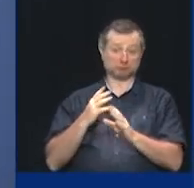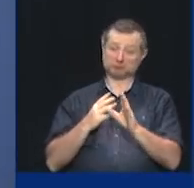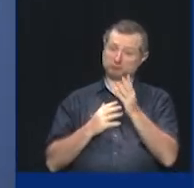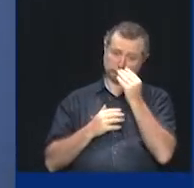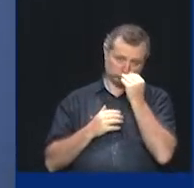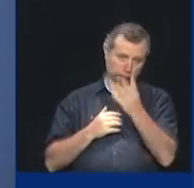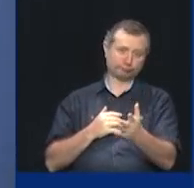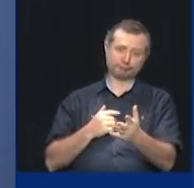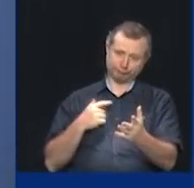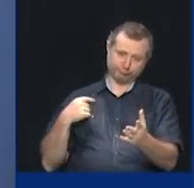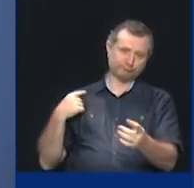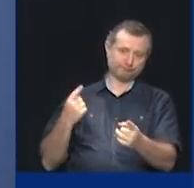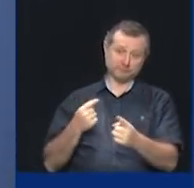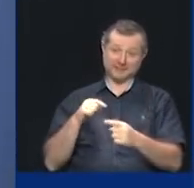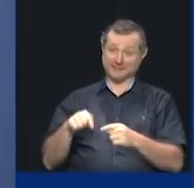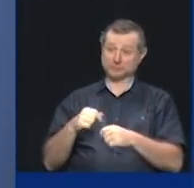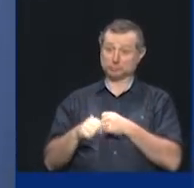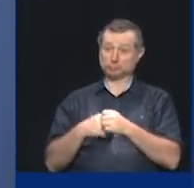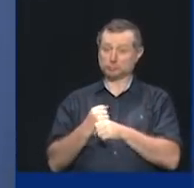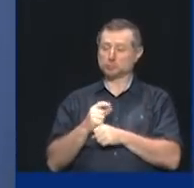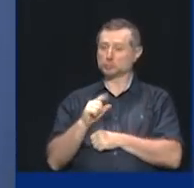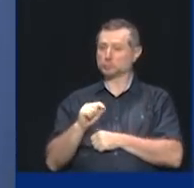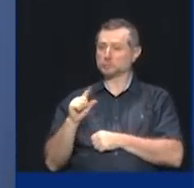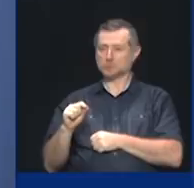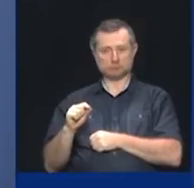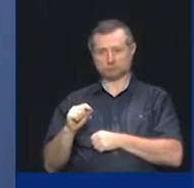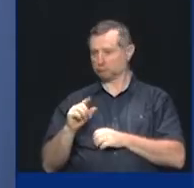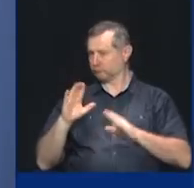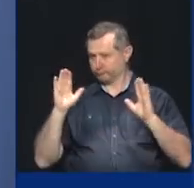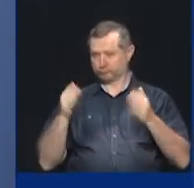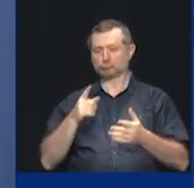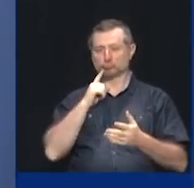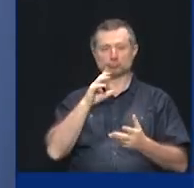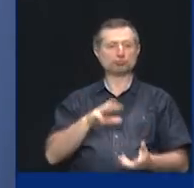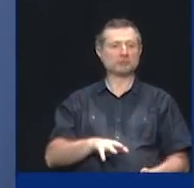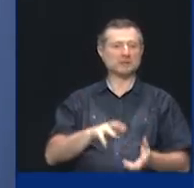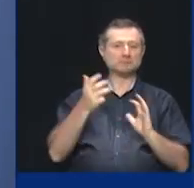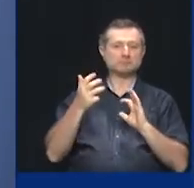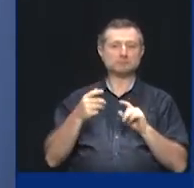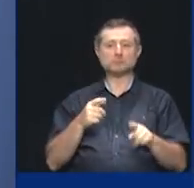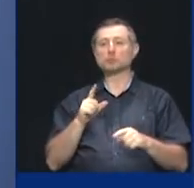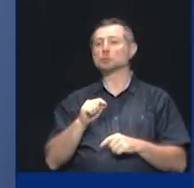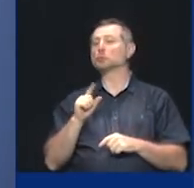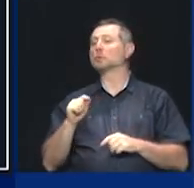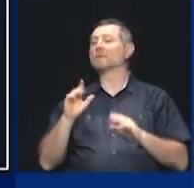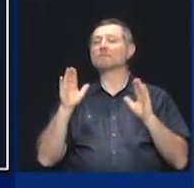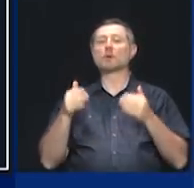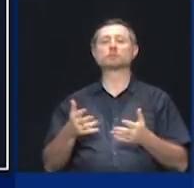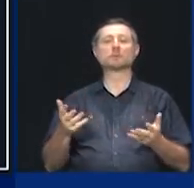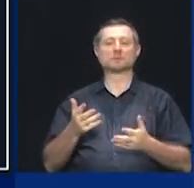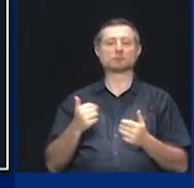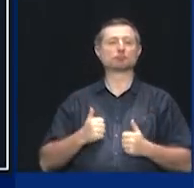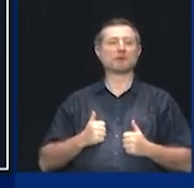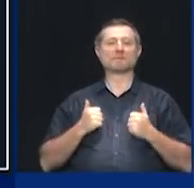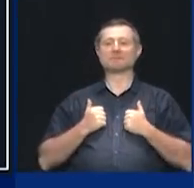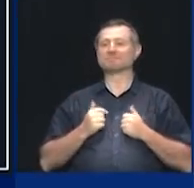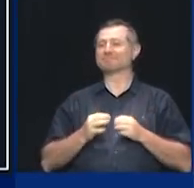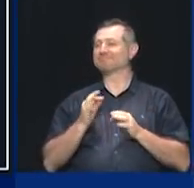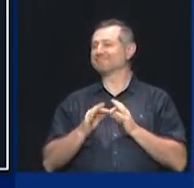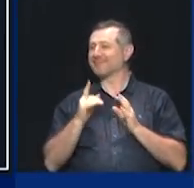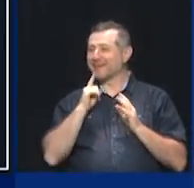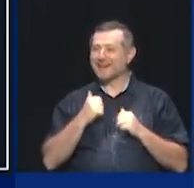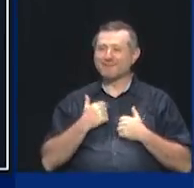of crisis. The whole question for 2020 was just survival. We weren't living our lives,